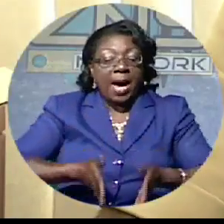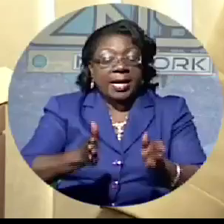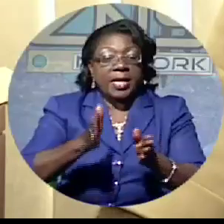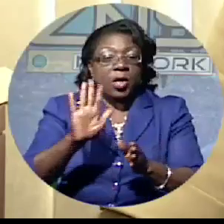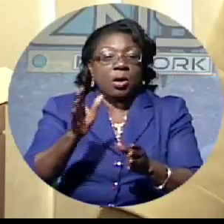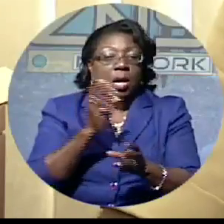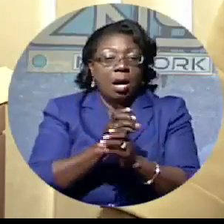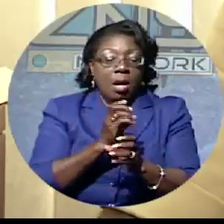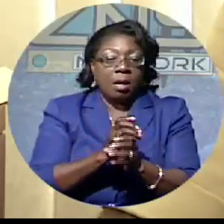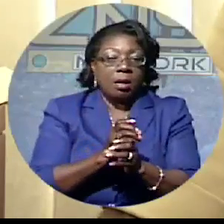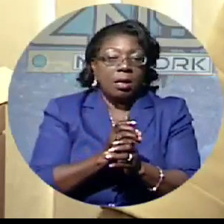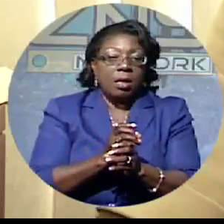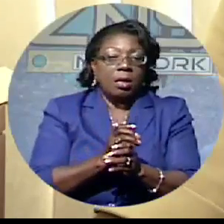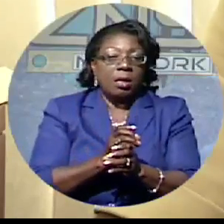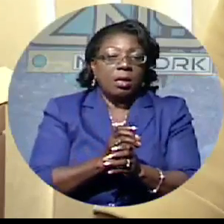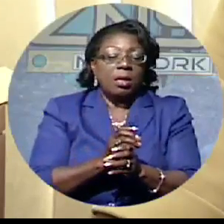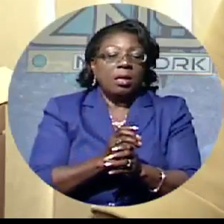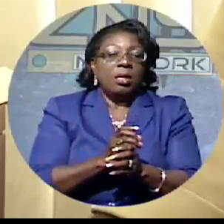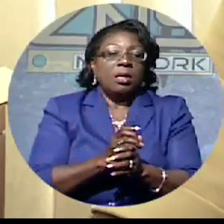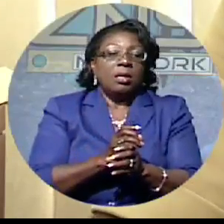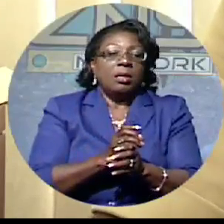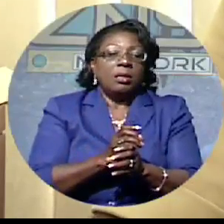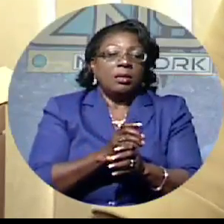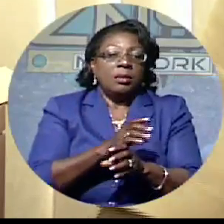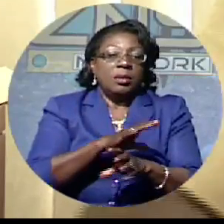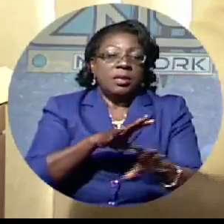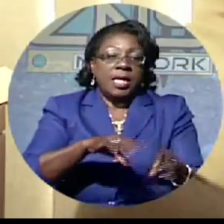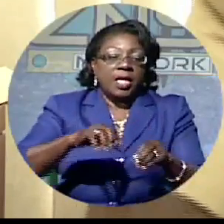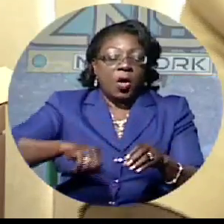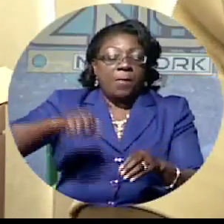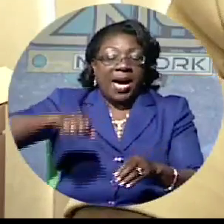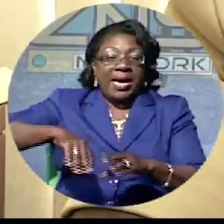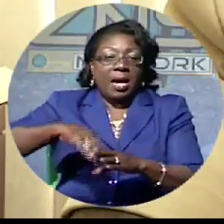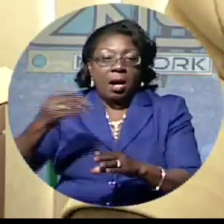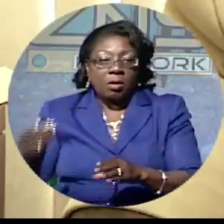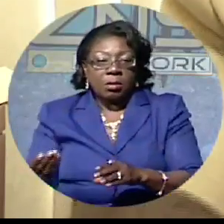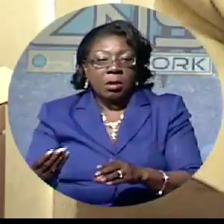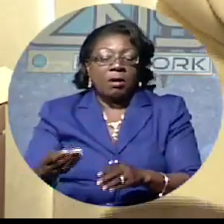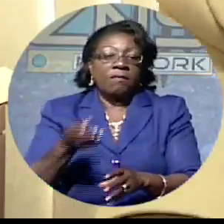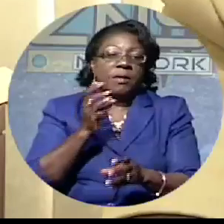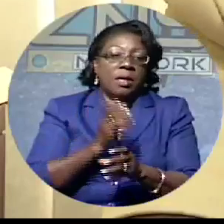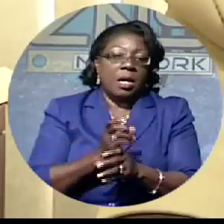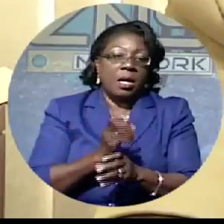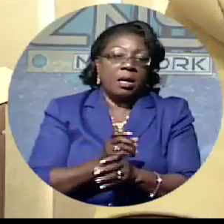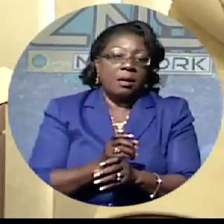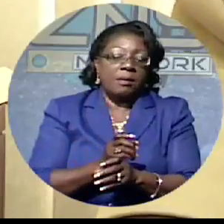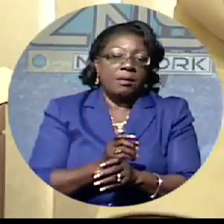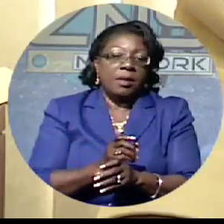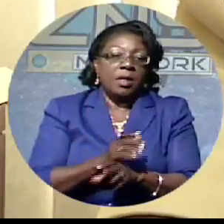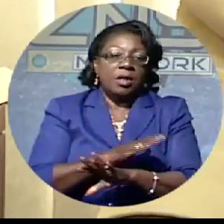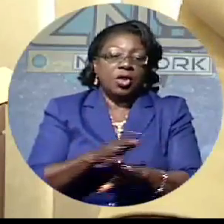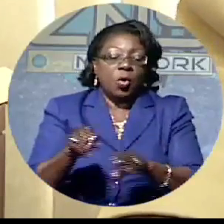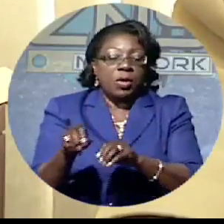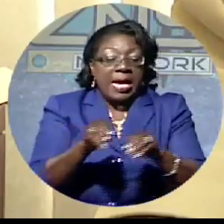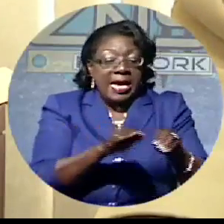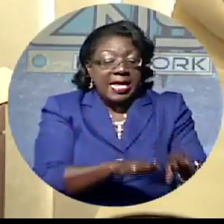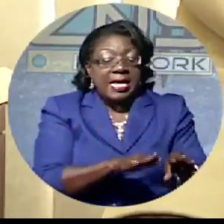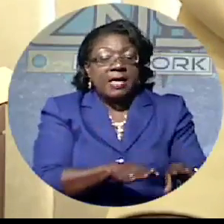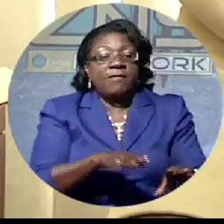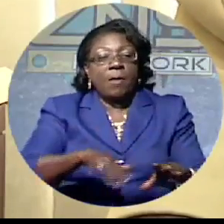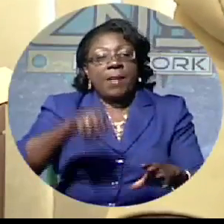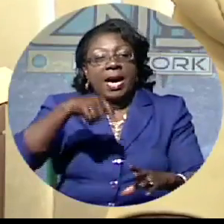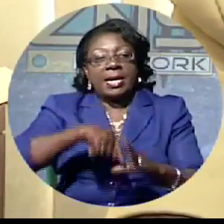You can't expect them to take your purse out. After you don't park, you come out of your vehicle. We have had several